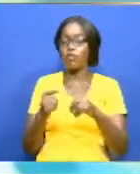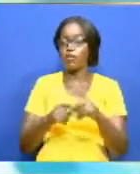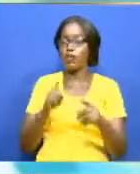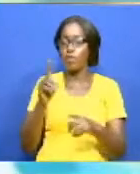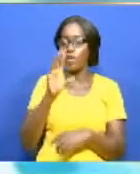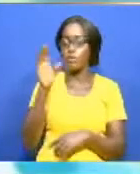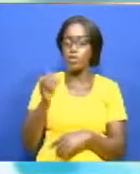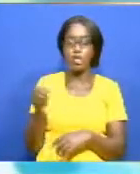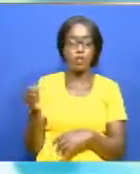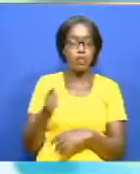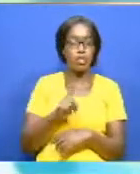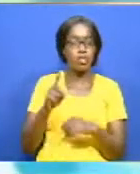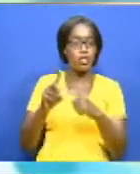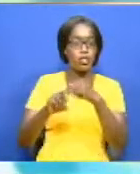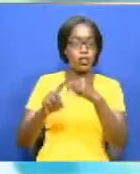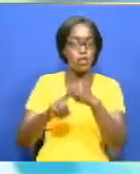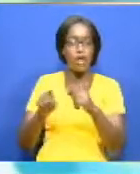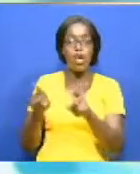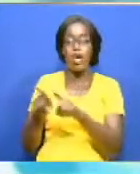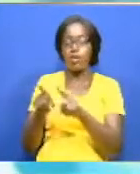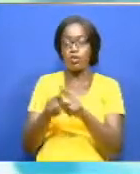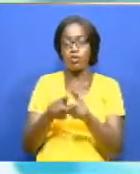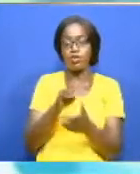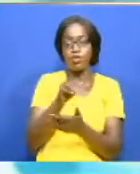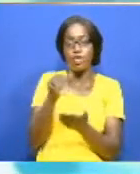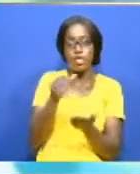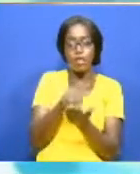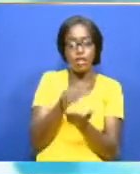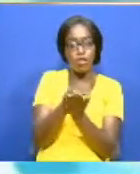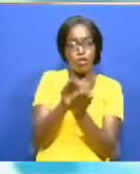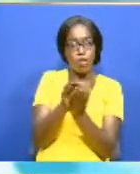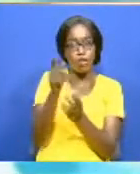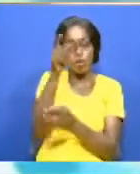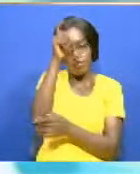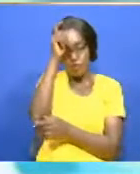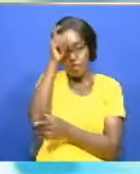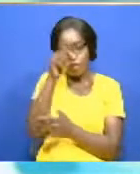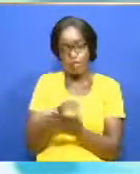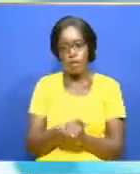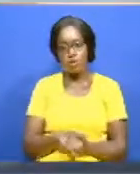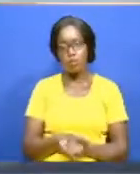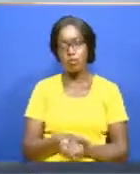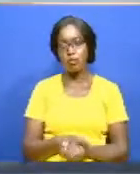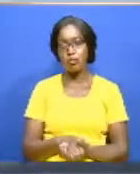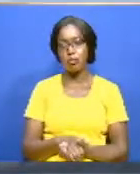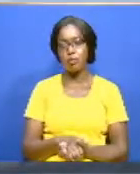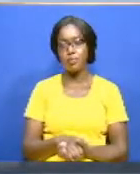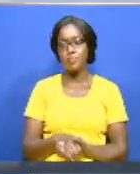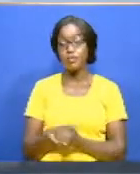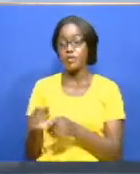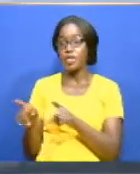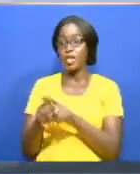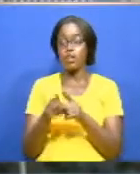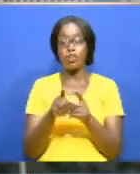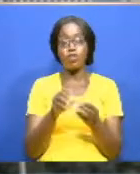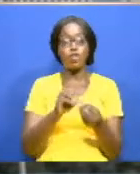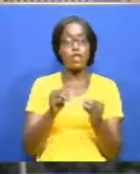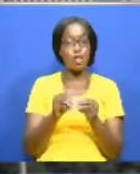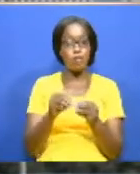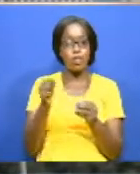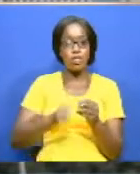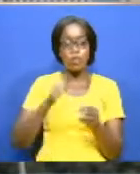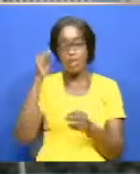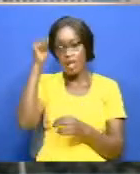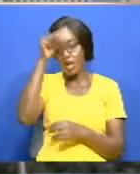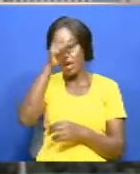according to Central Bank of Egypt. More in our Africa business news. According to Statistics South Africa, the output